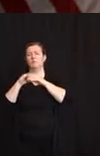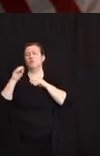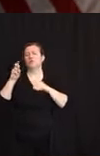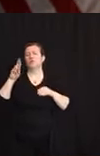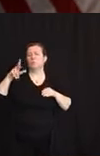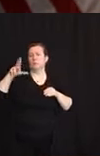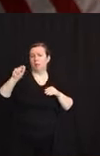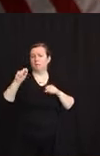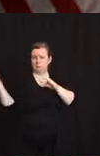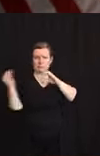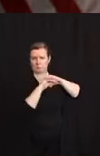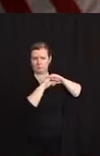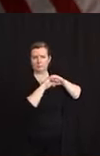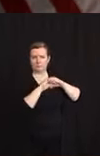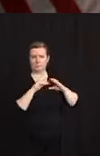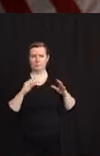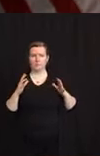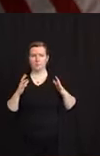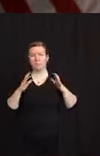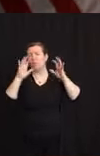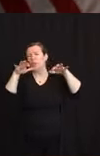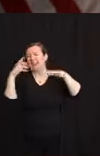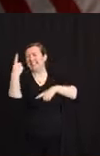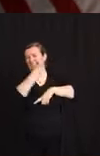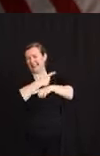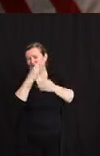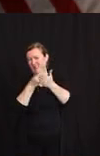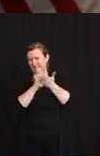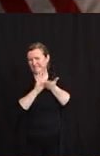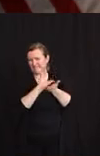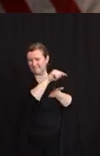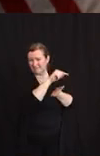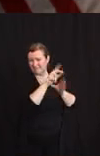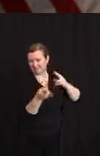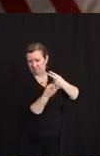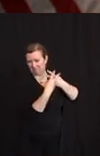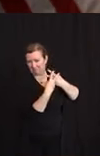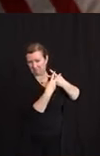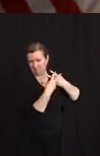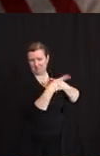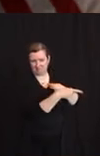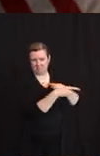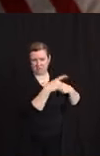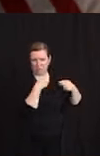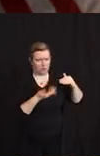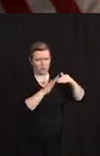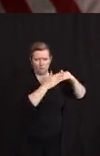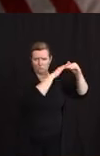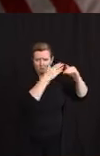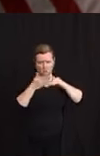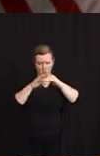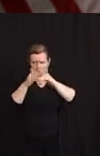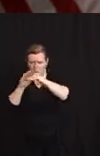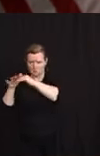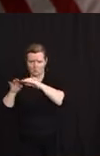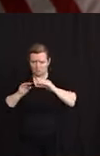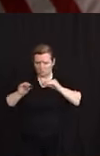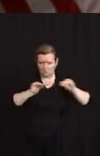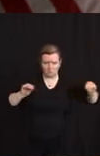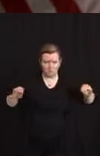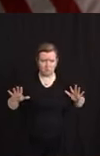doing the stuff that folks around the state do with their own lives, and they expected the state of New Jersey to